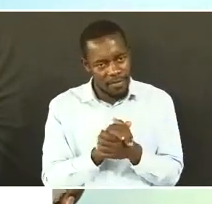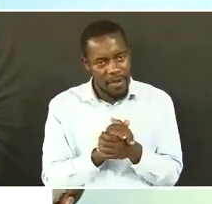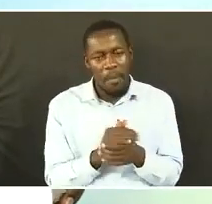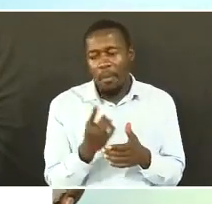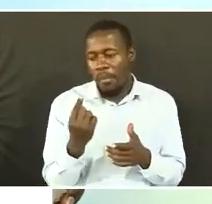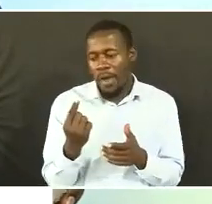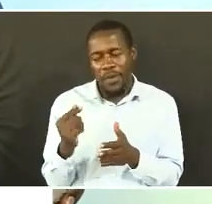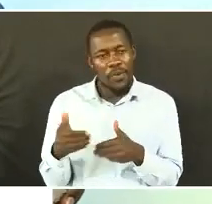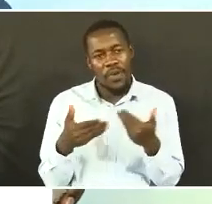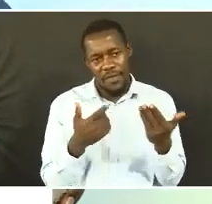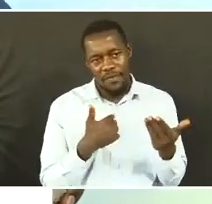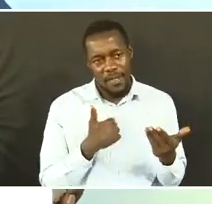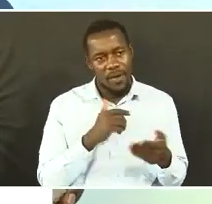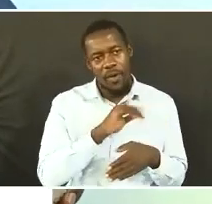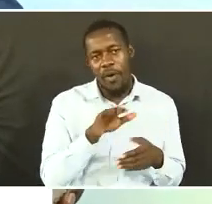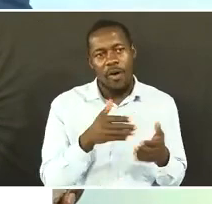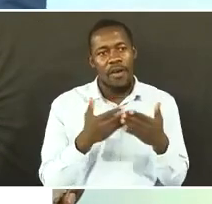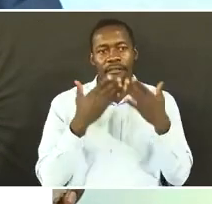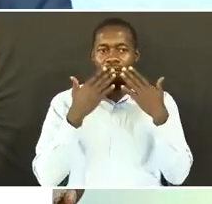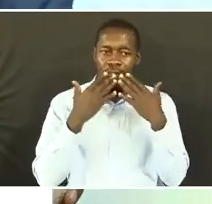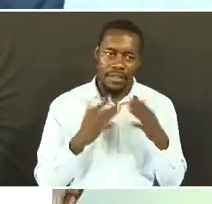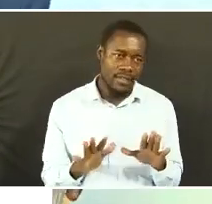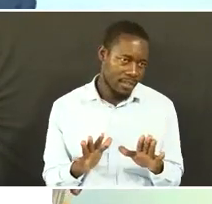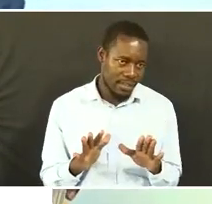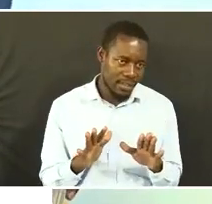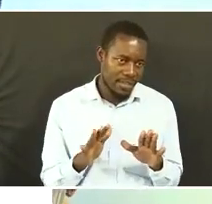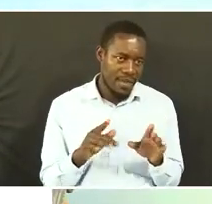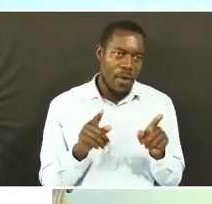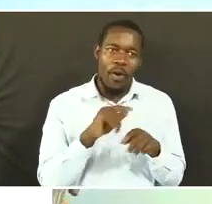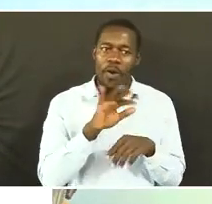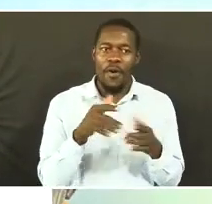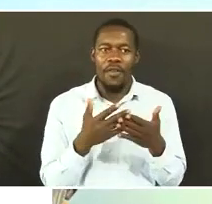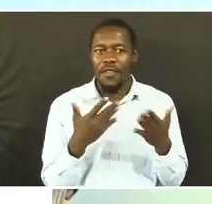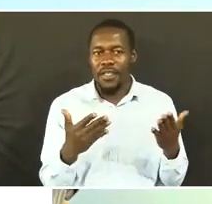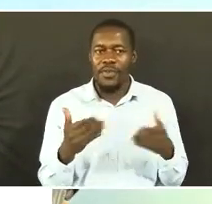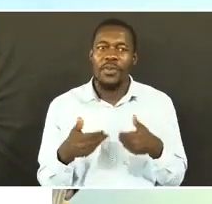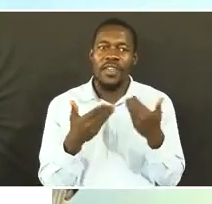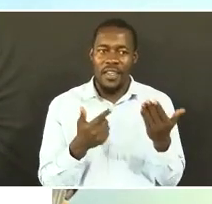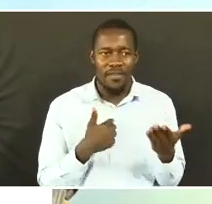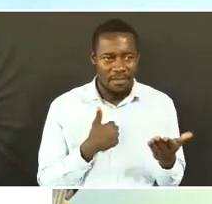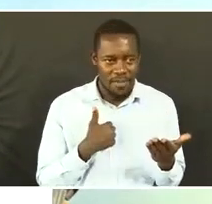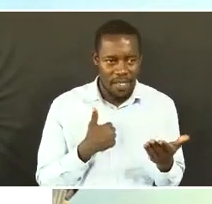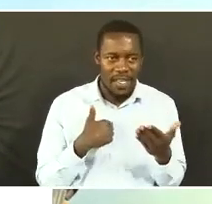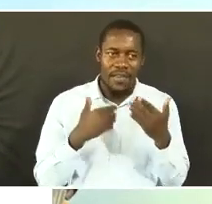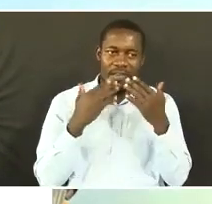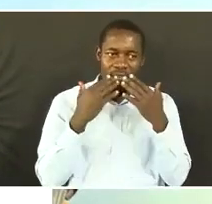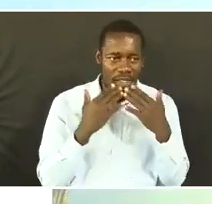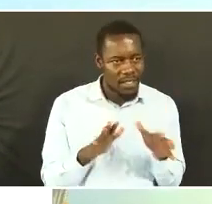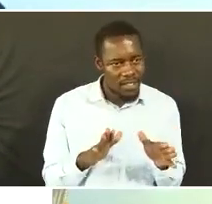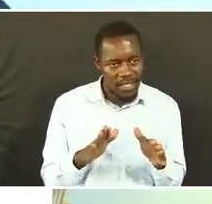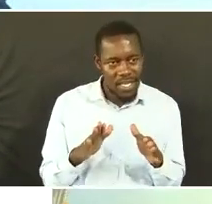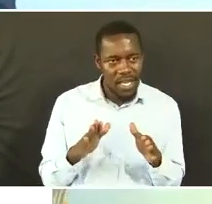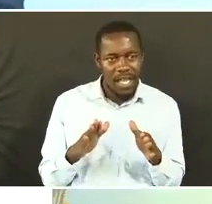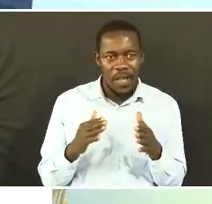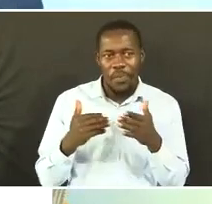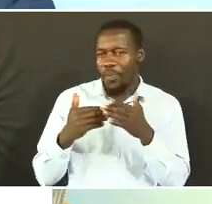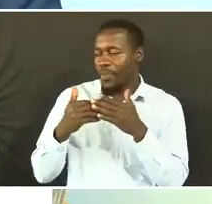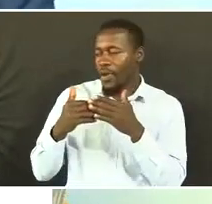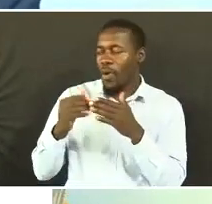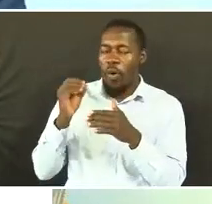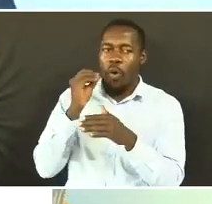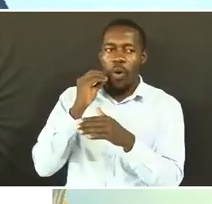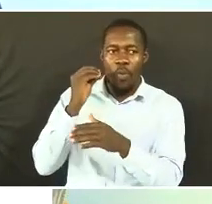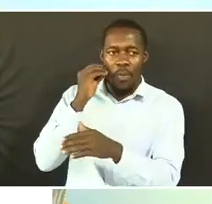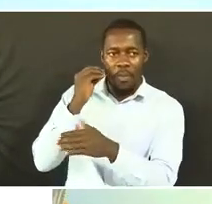eyes. I cannot imagine that from the 5-course meals regularly served in your table, I have